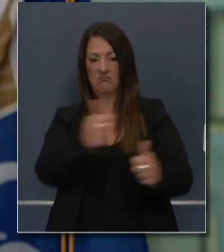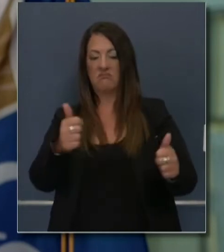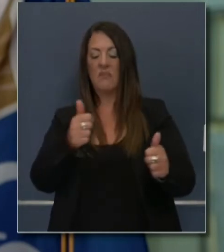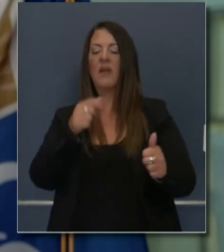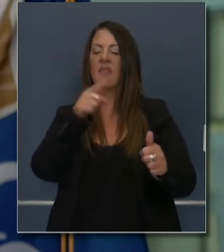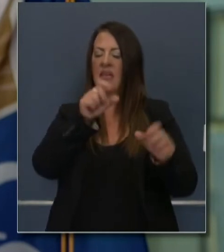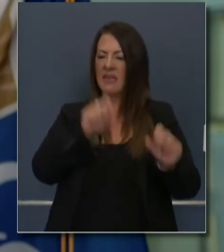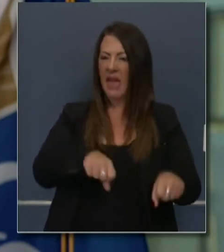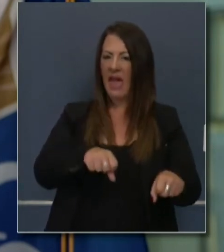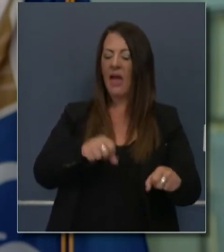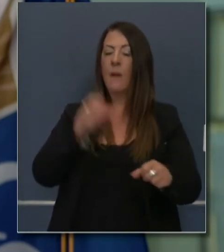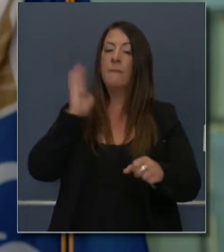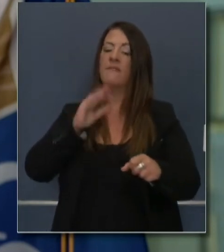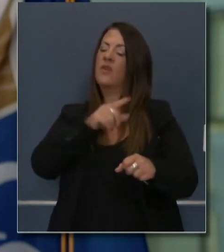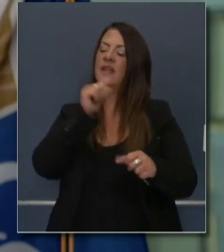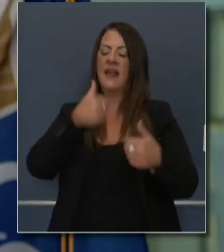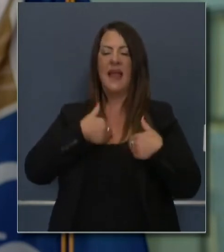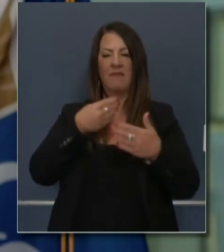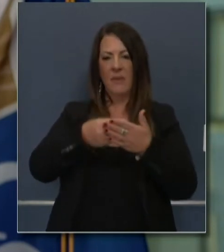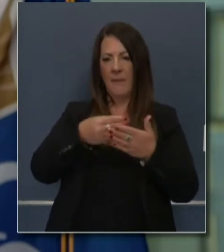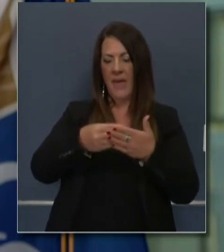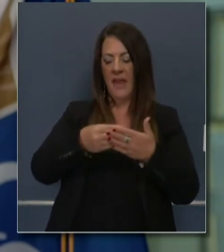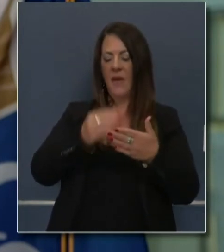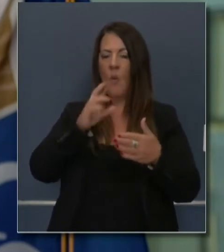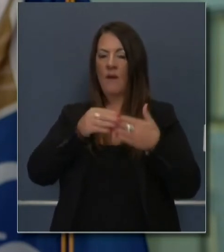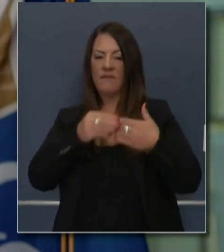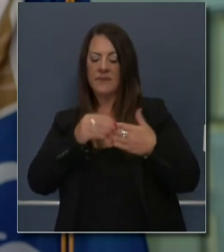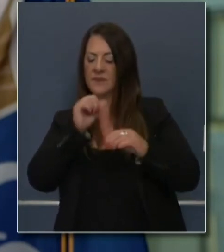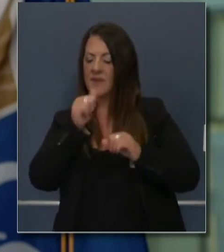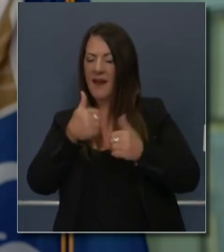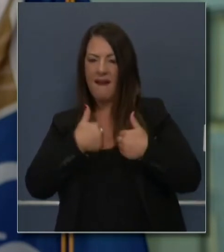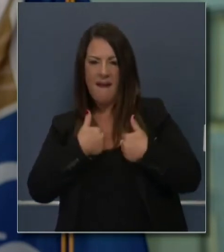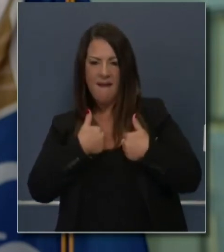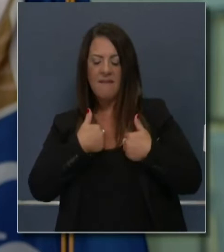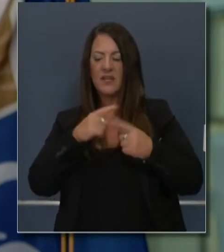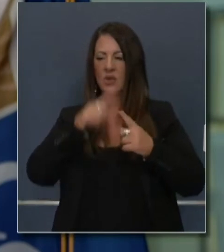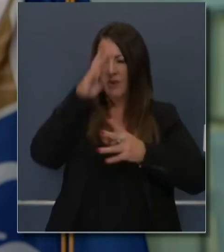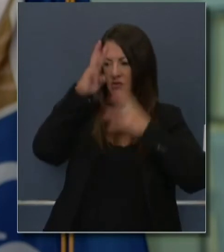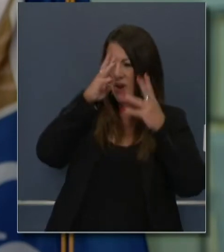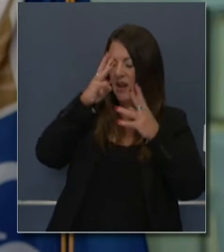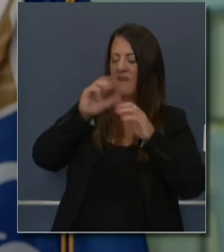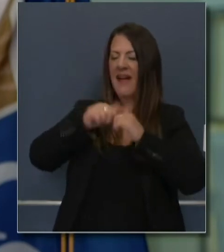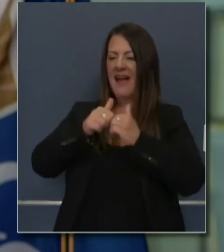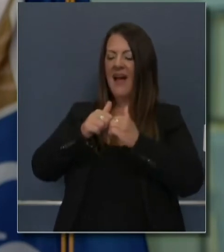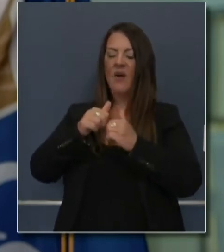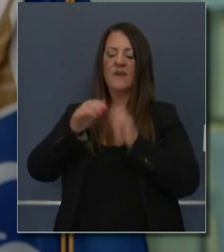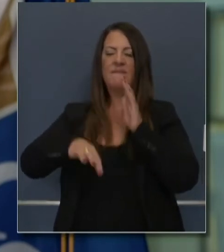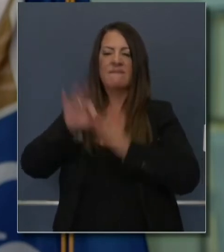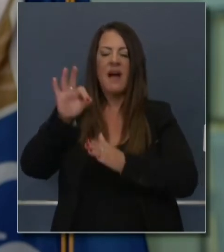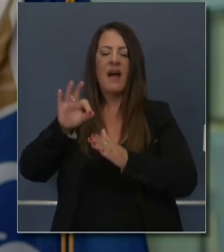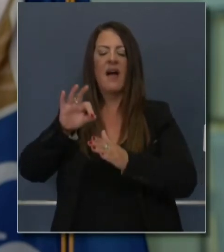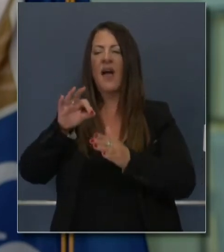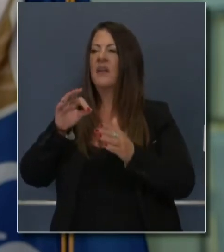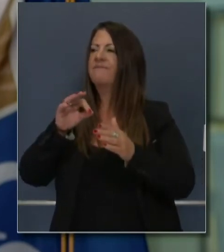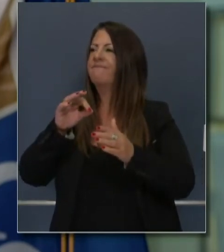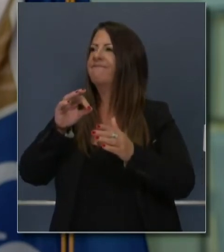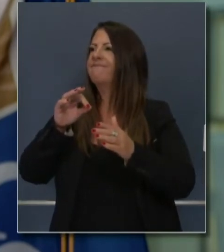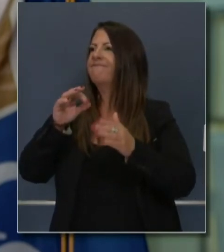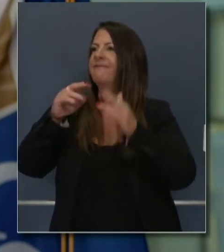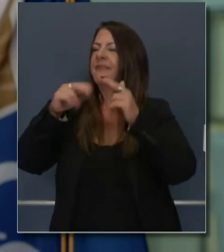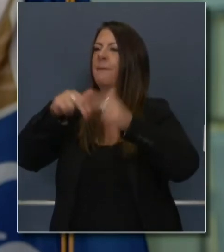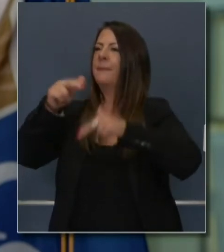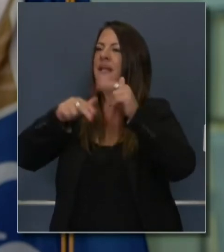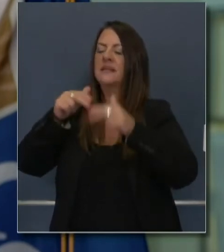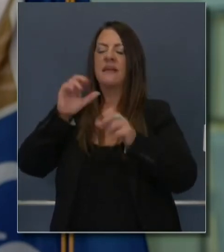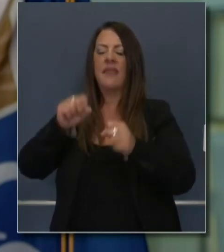had in the past and the flexibility that they haven't necessarily had in the past to be creative in that respect and to look at modifying existing